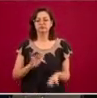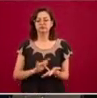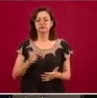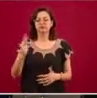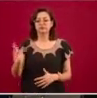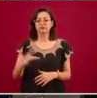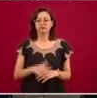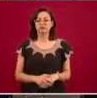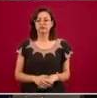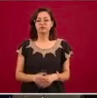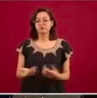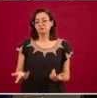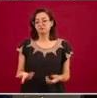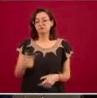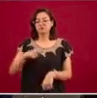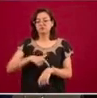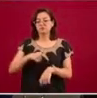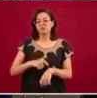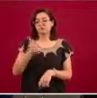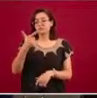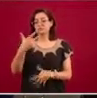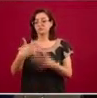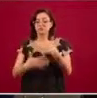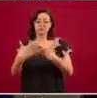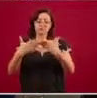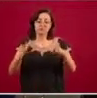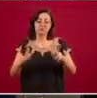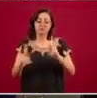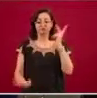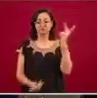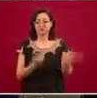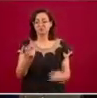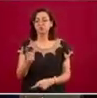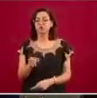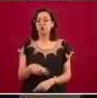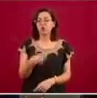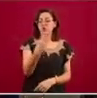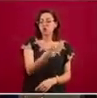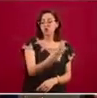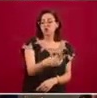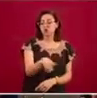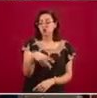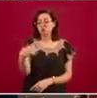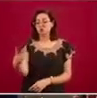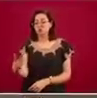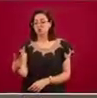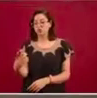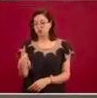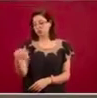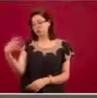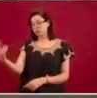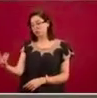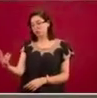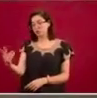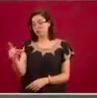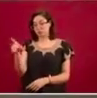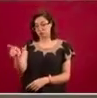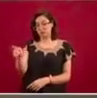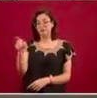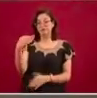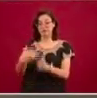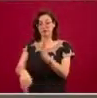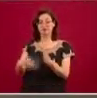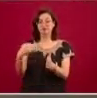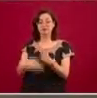all. Thank you, Doctor. It's 7:15. It's 7:15. Let's begin